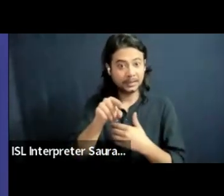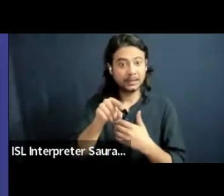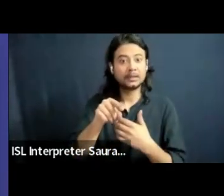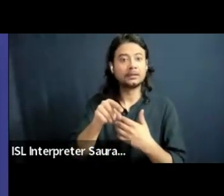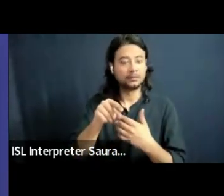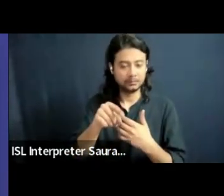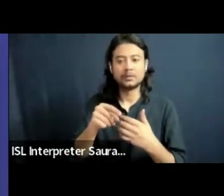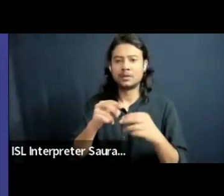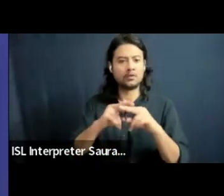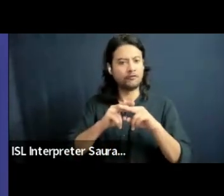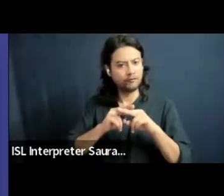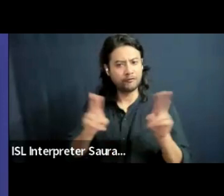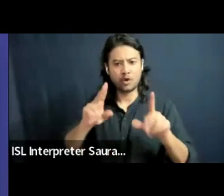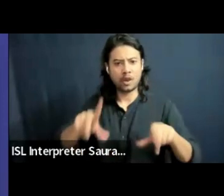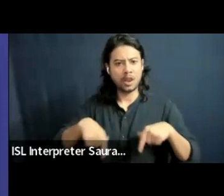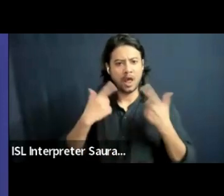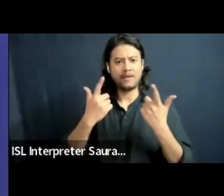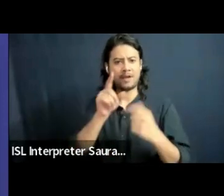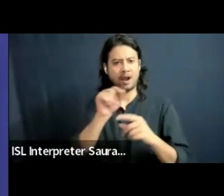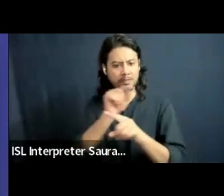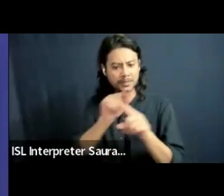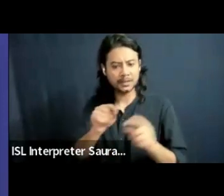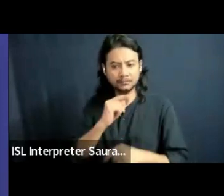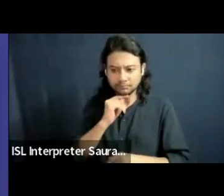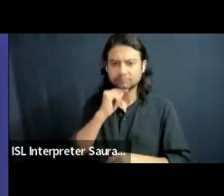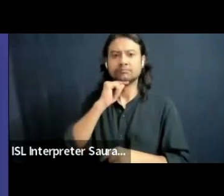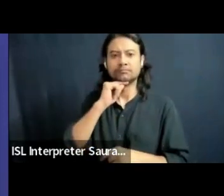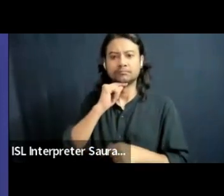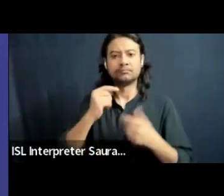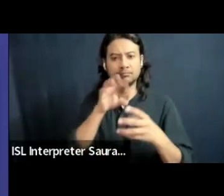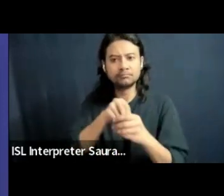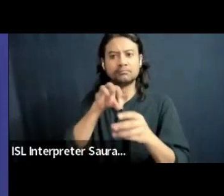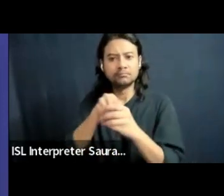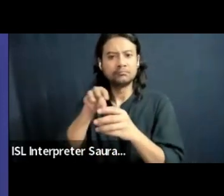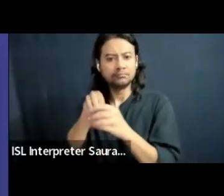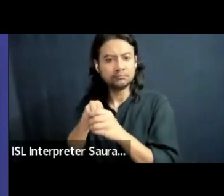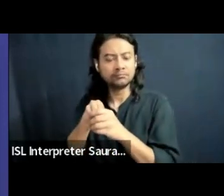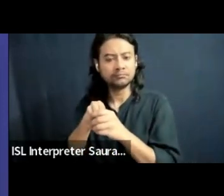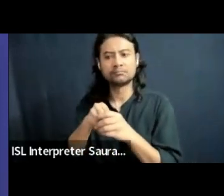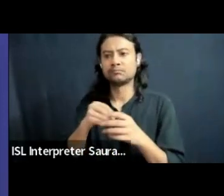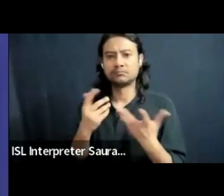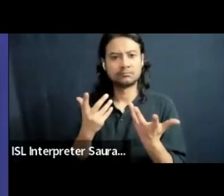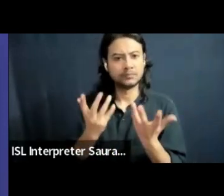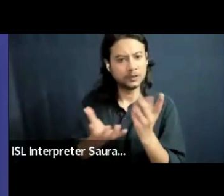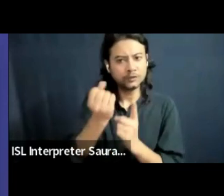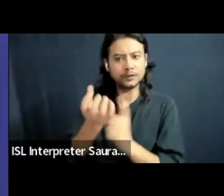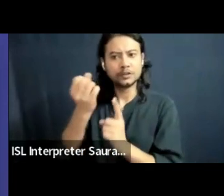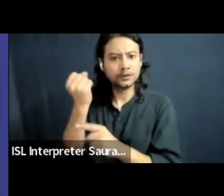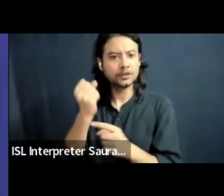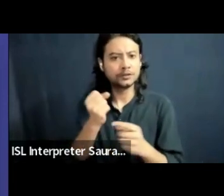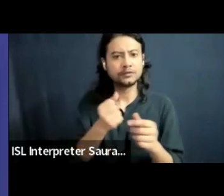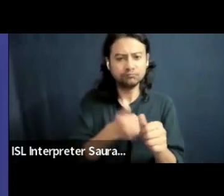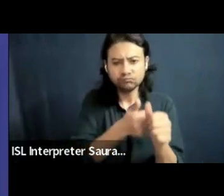with independence, and to play an active part in their community, and that the state must do all it can to support children